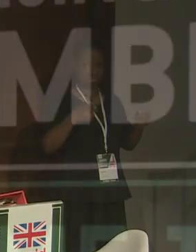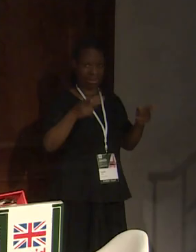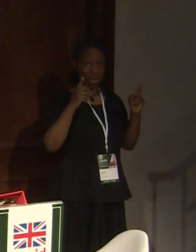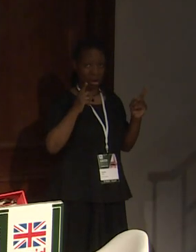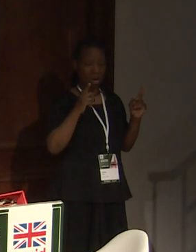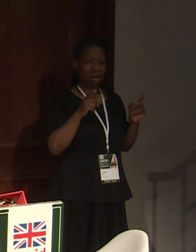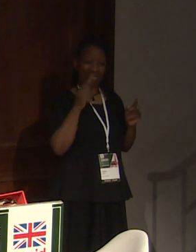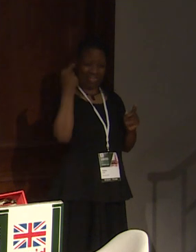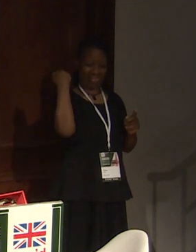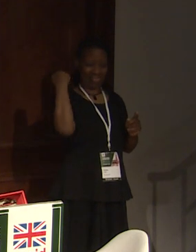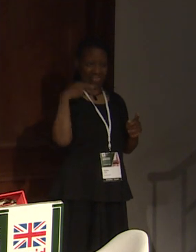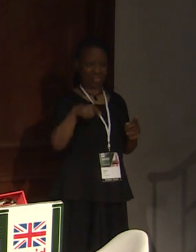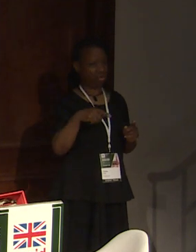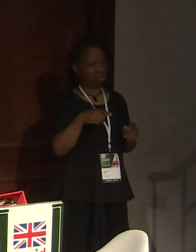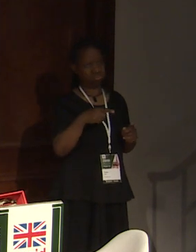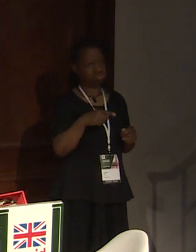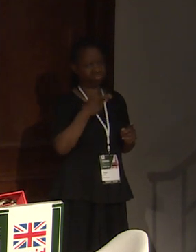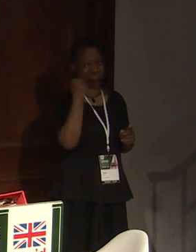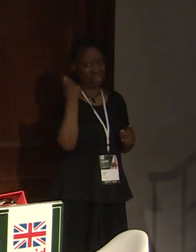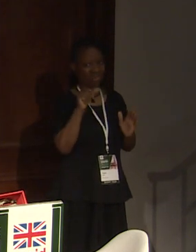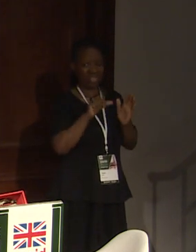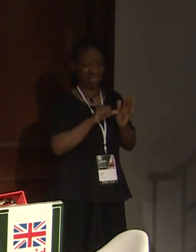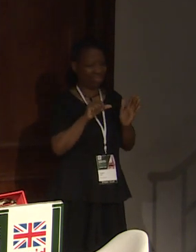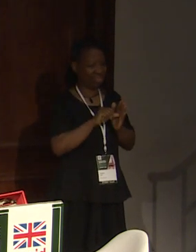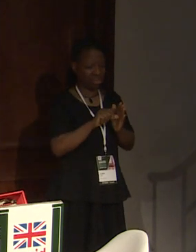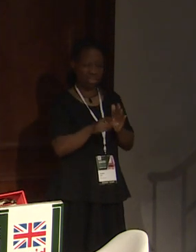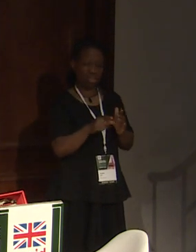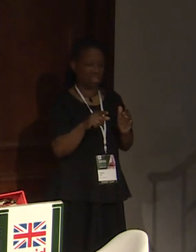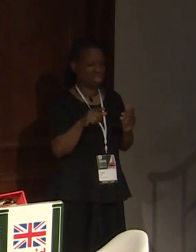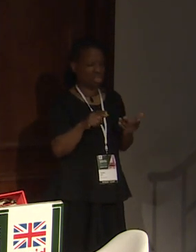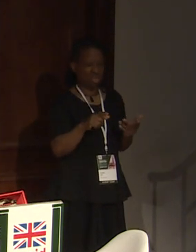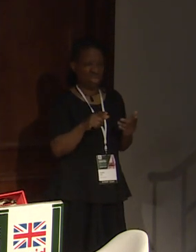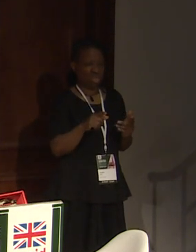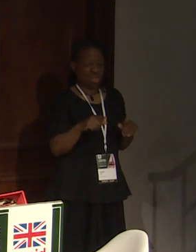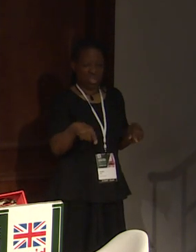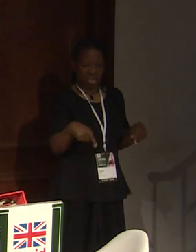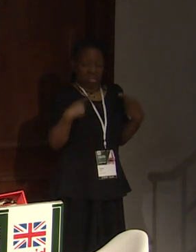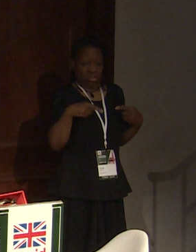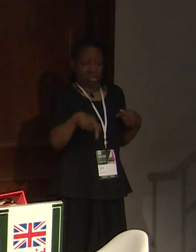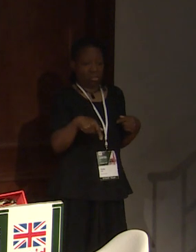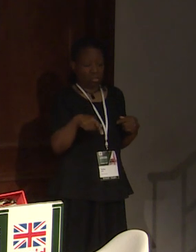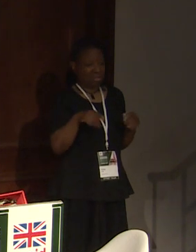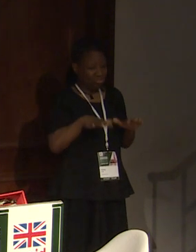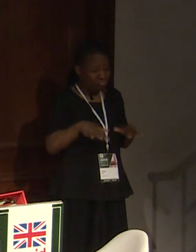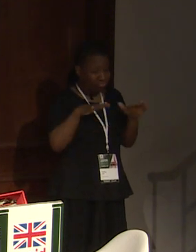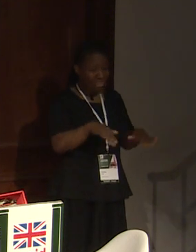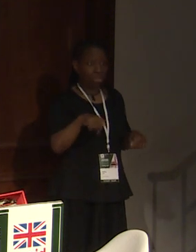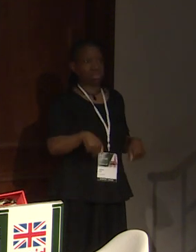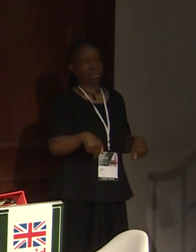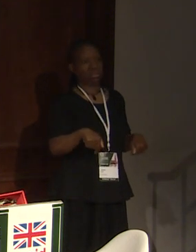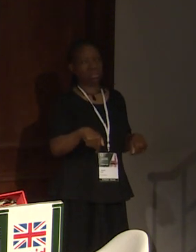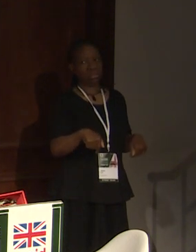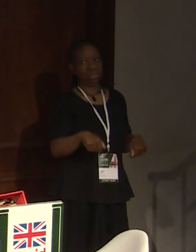how difficult and contentious those issues were even in Britain, right? How even in Britain, with the Met